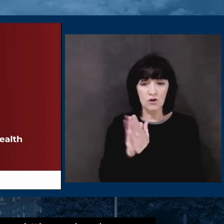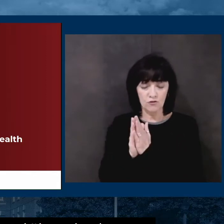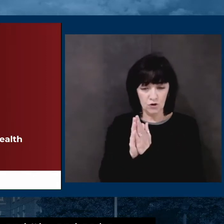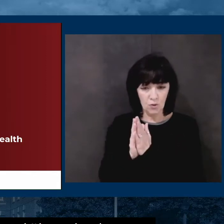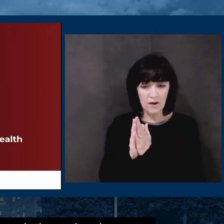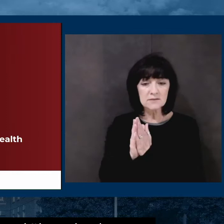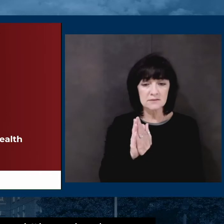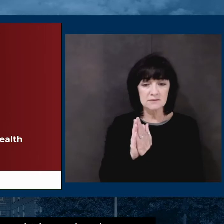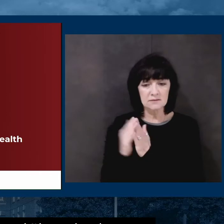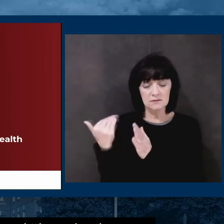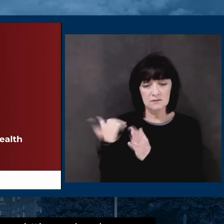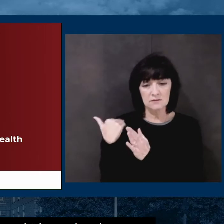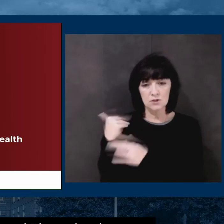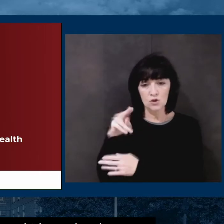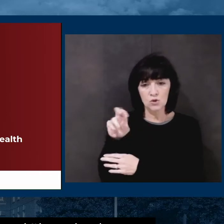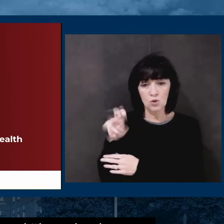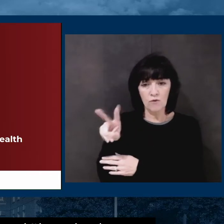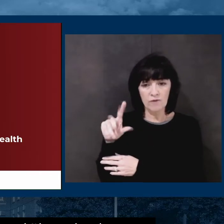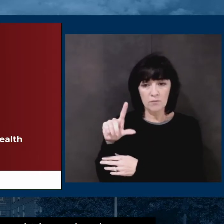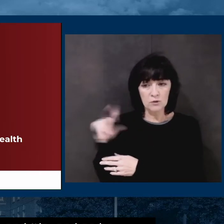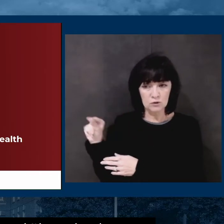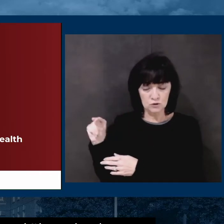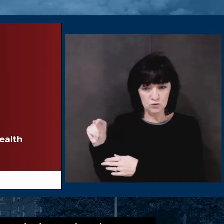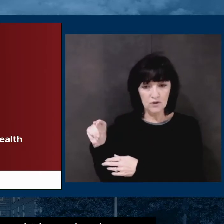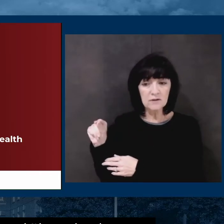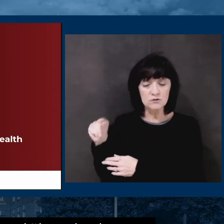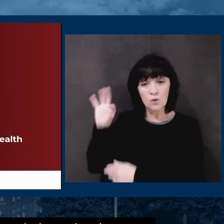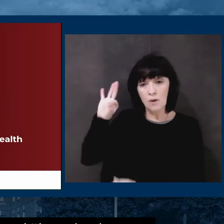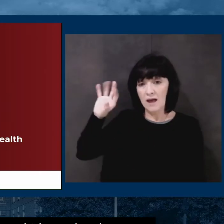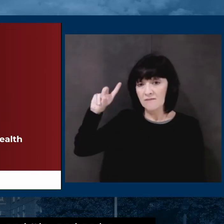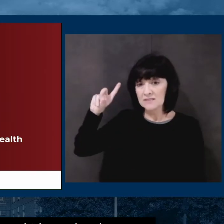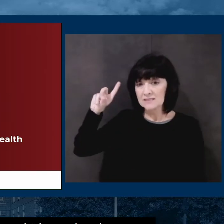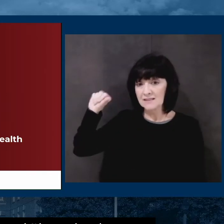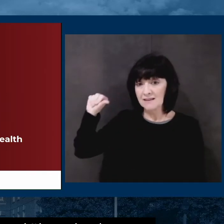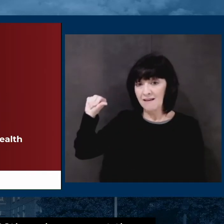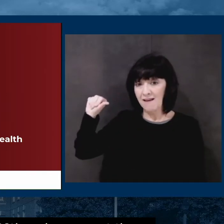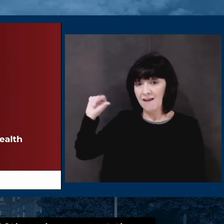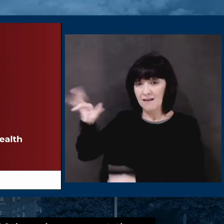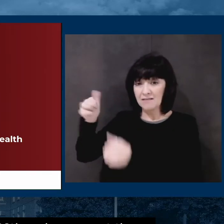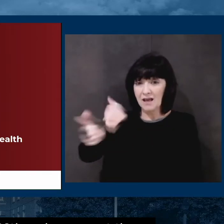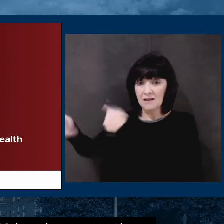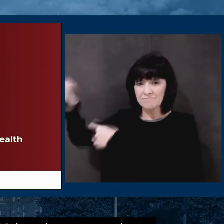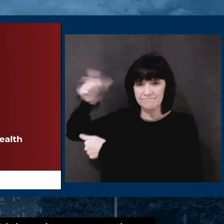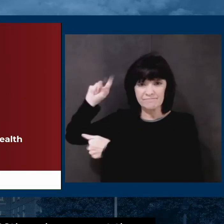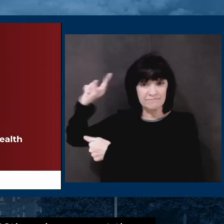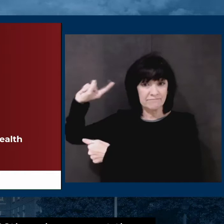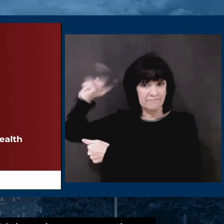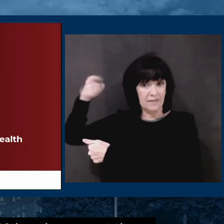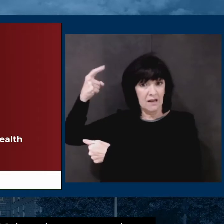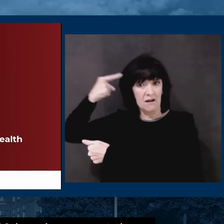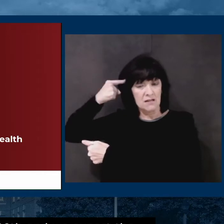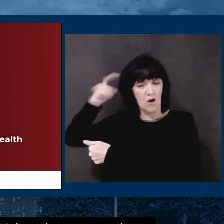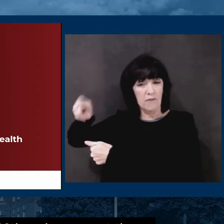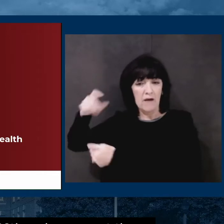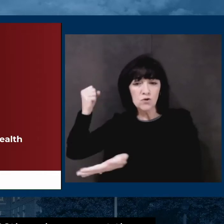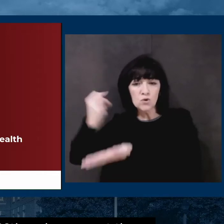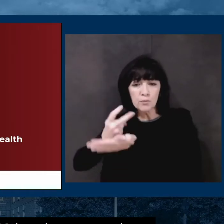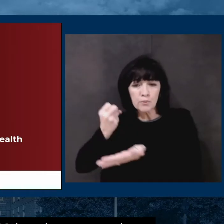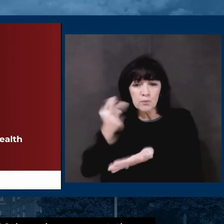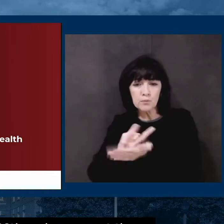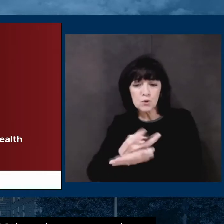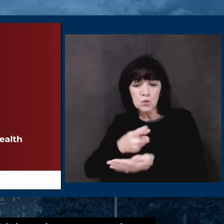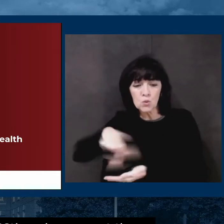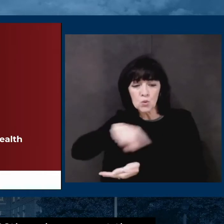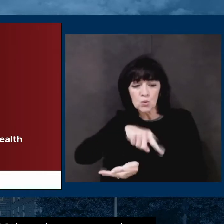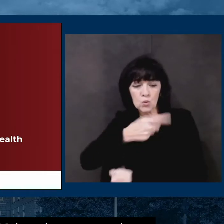20th. We expect FDA's advisory committee, which is the Vaccine and Related Biological Products Advisory Committee, will be meeting